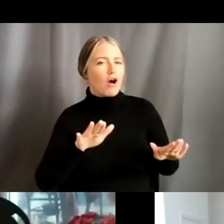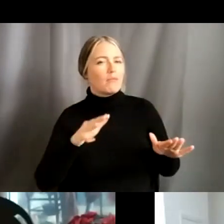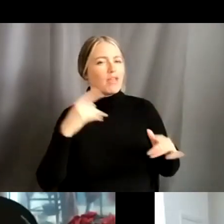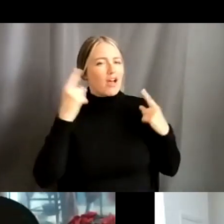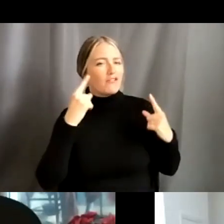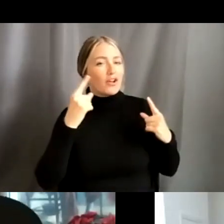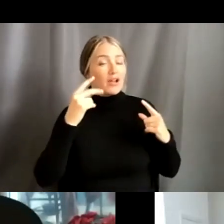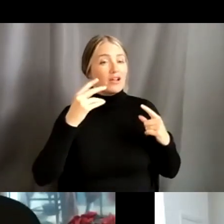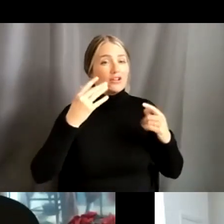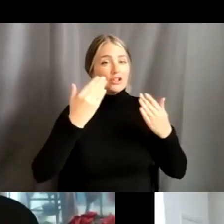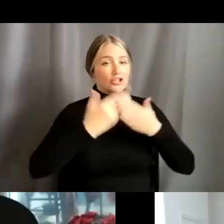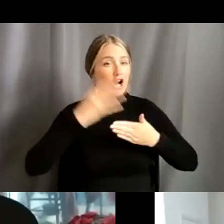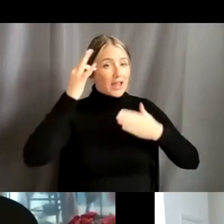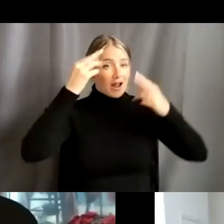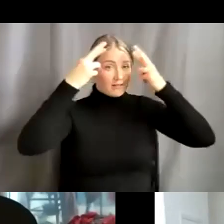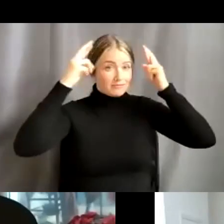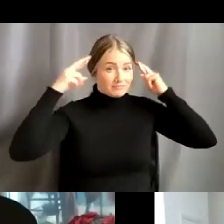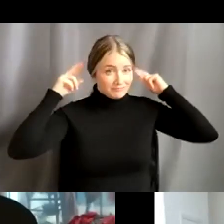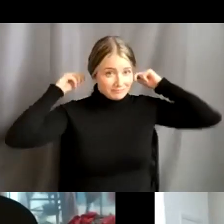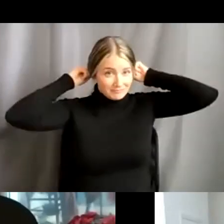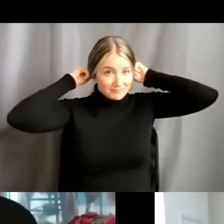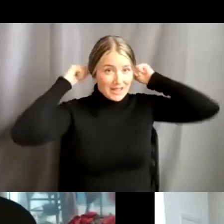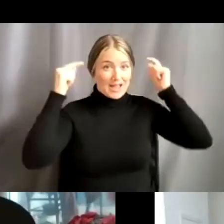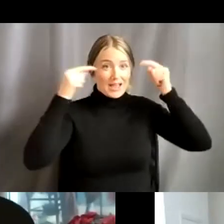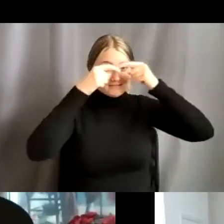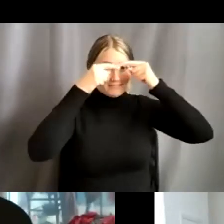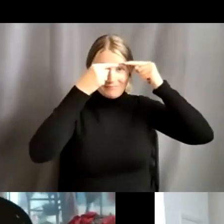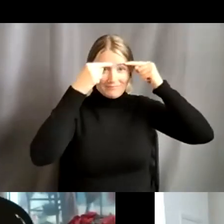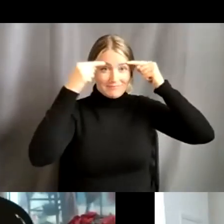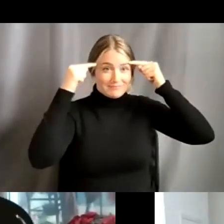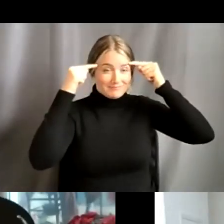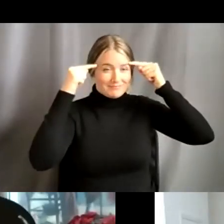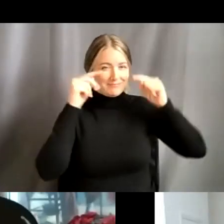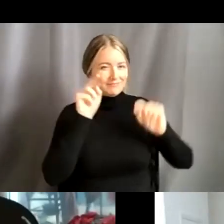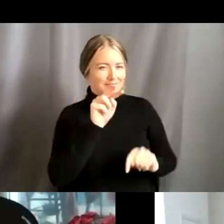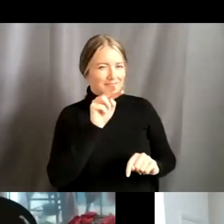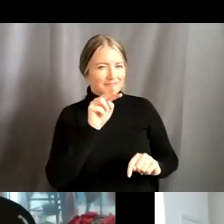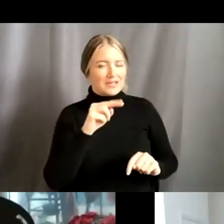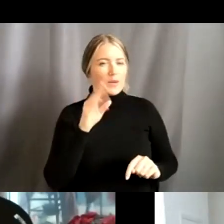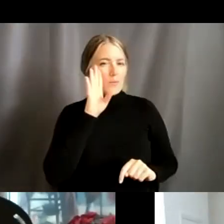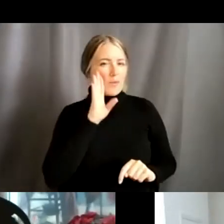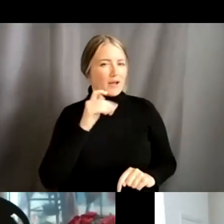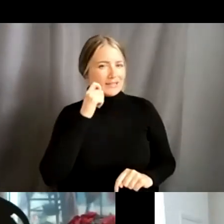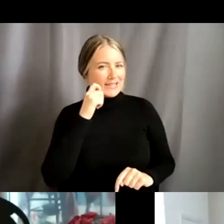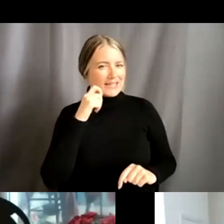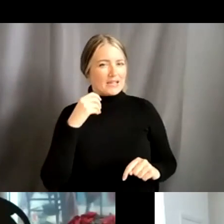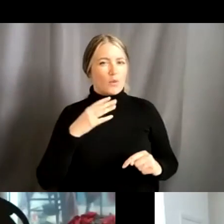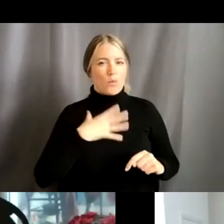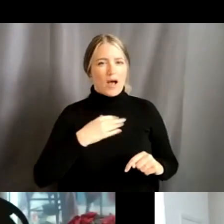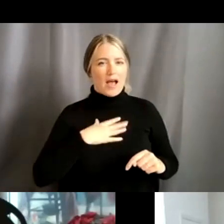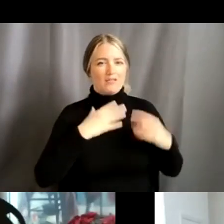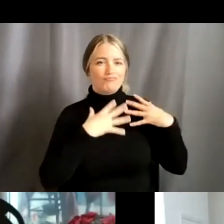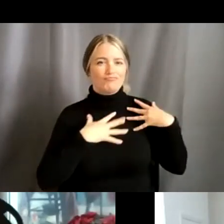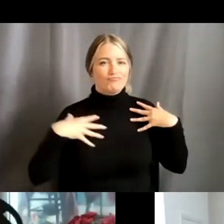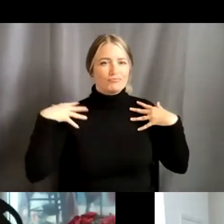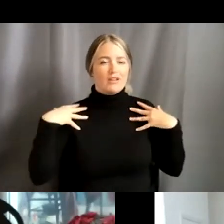tucked back, and her dark unibrow frames her intense gaze. Her skin is brown, and she is wearing a loose white blouse with an embroidered pattern. 4